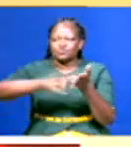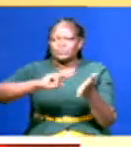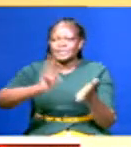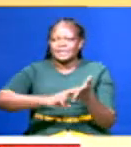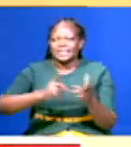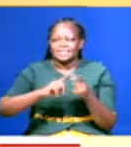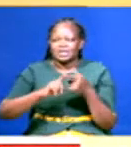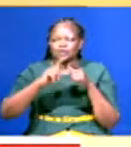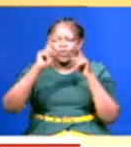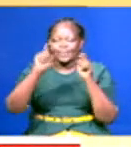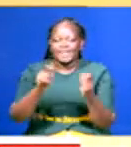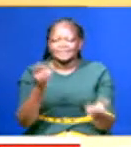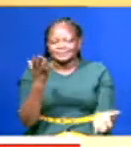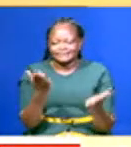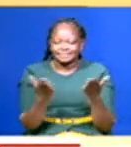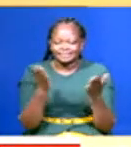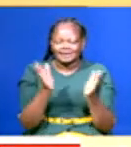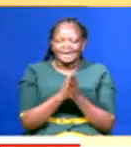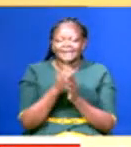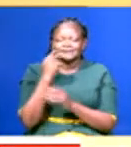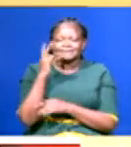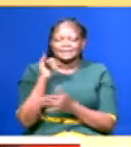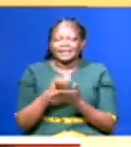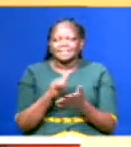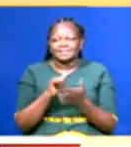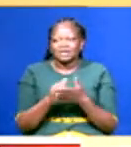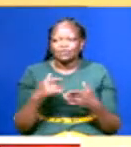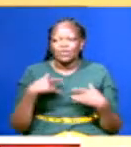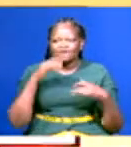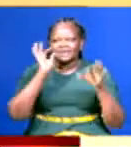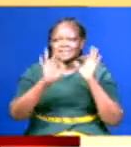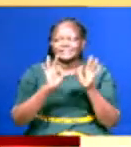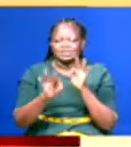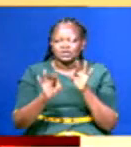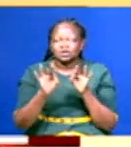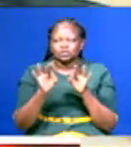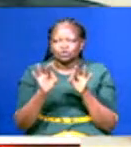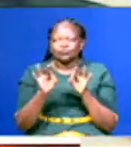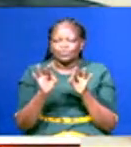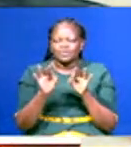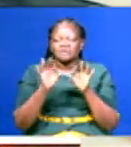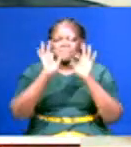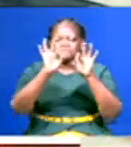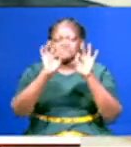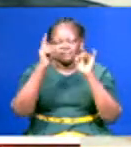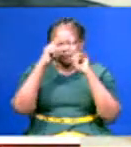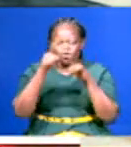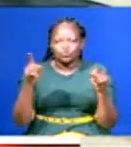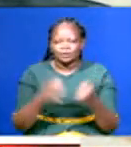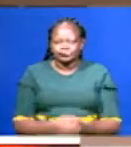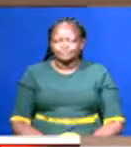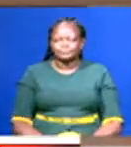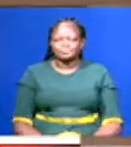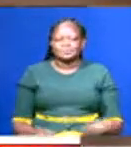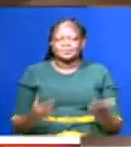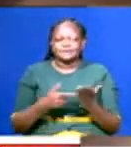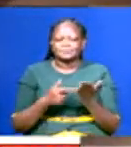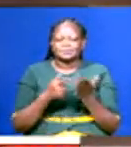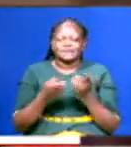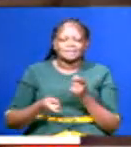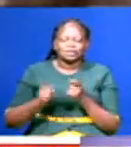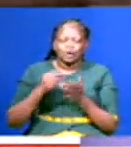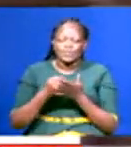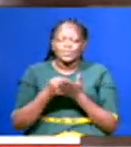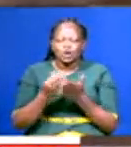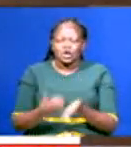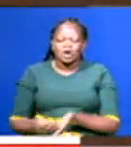must analyze and see that you have selected the option that is fit for you. Moving digital has increased revenue collection